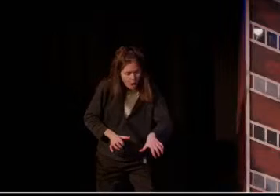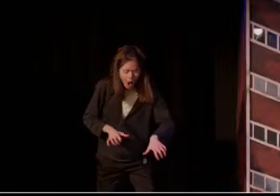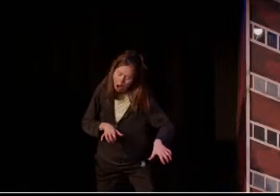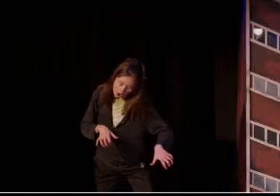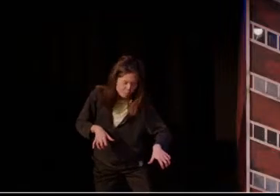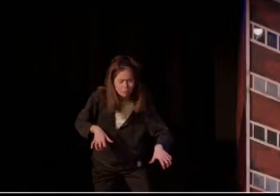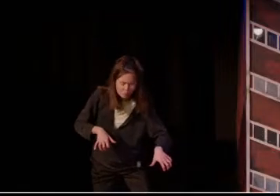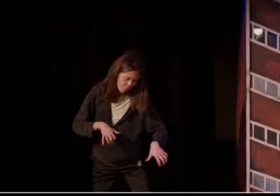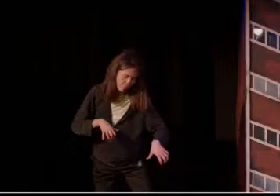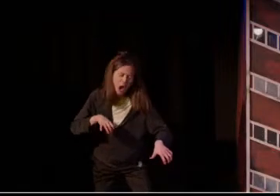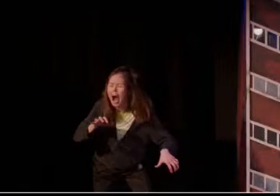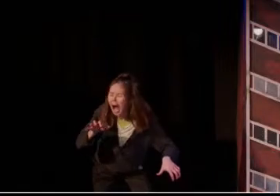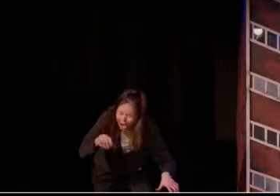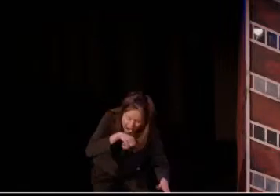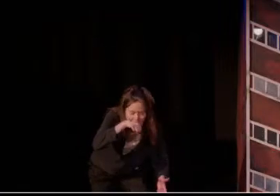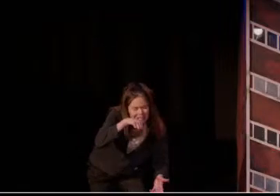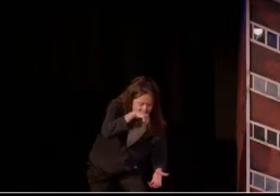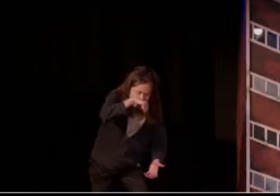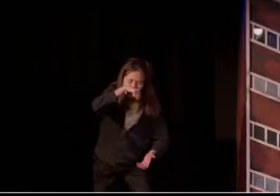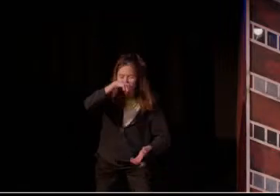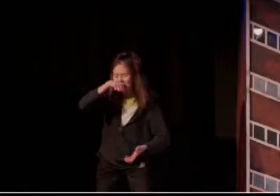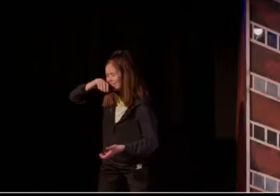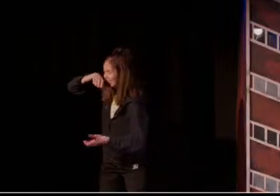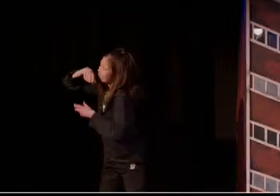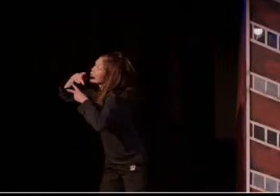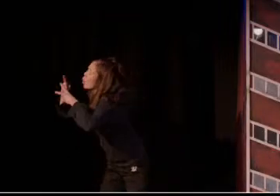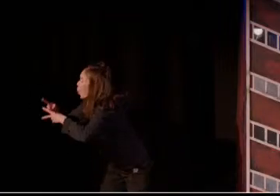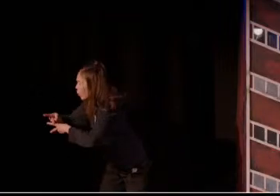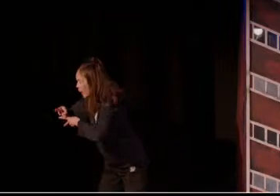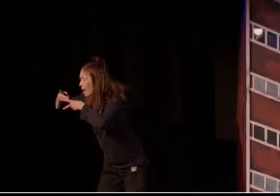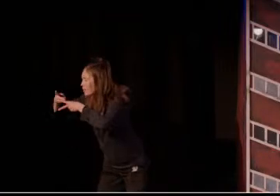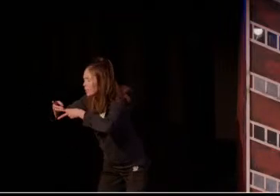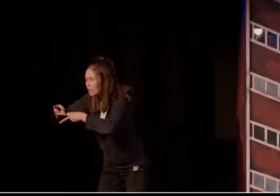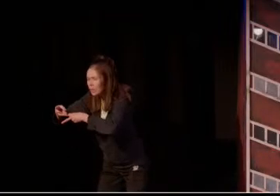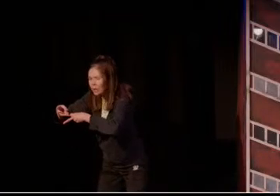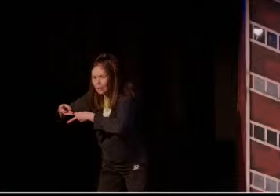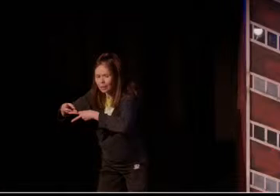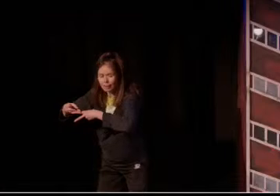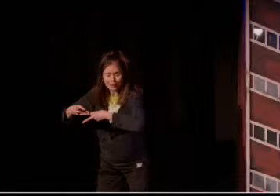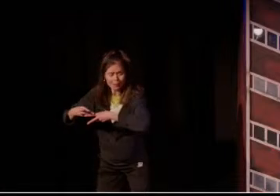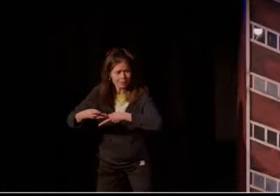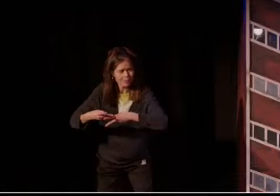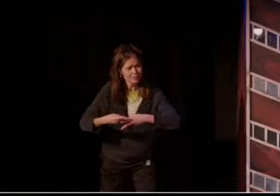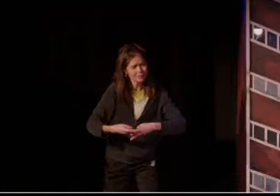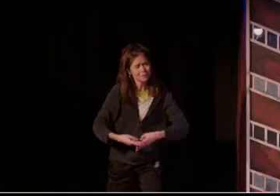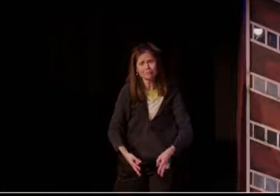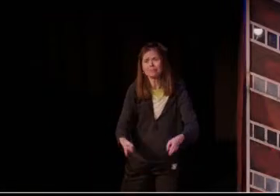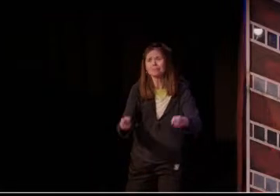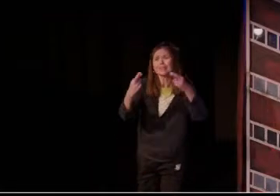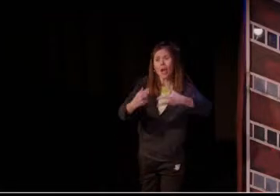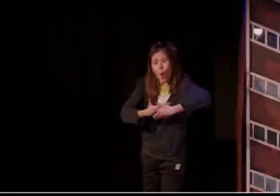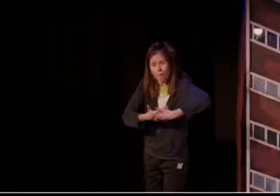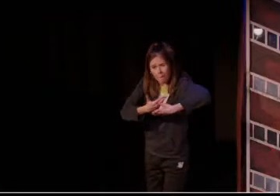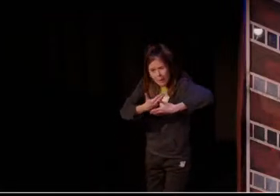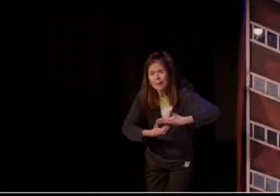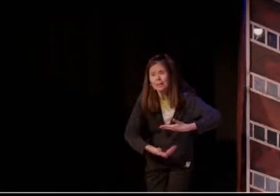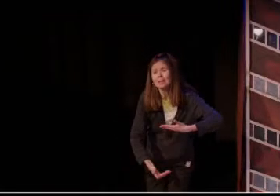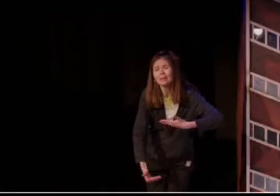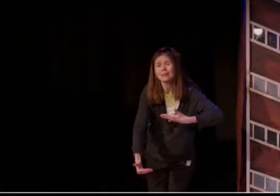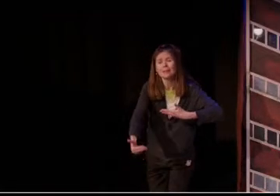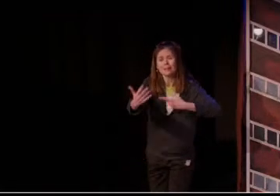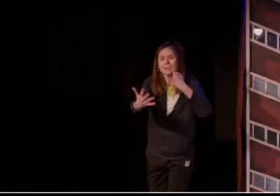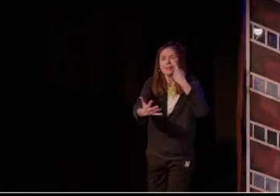For you, sir, I pray that you prosper more than which this deed